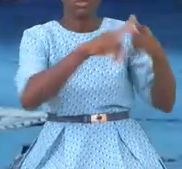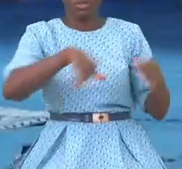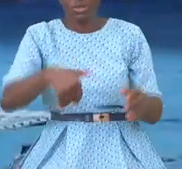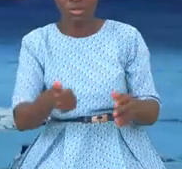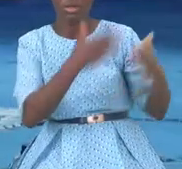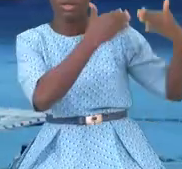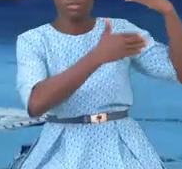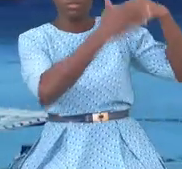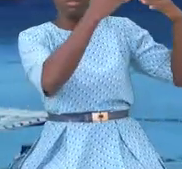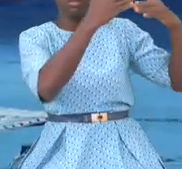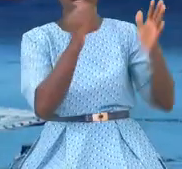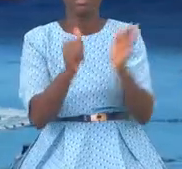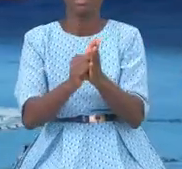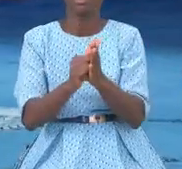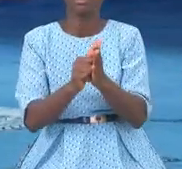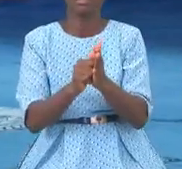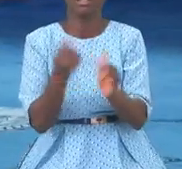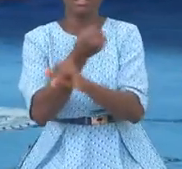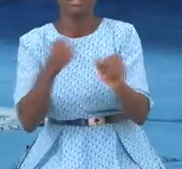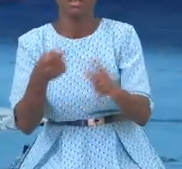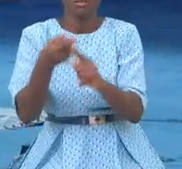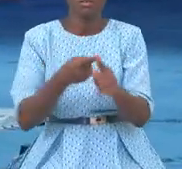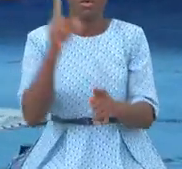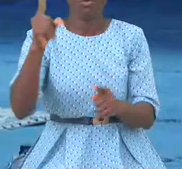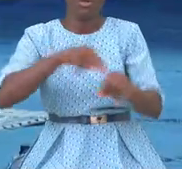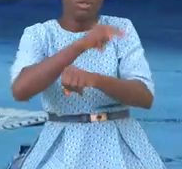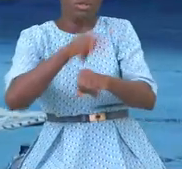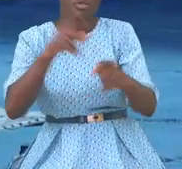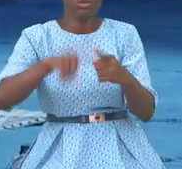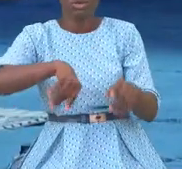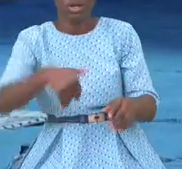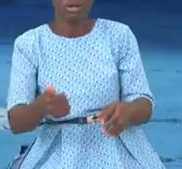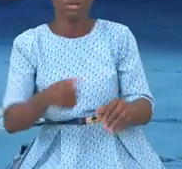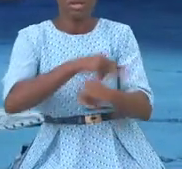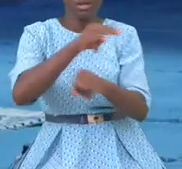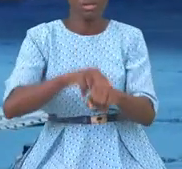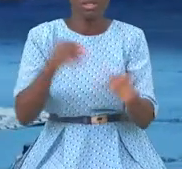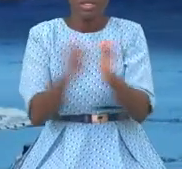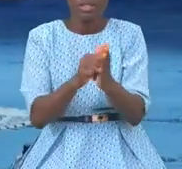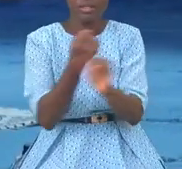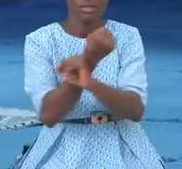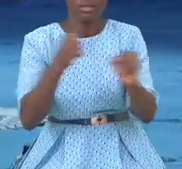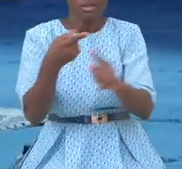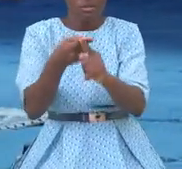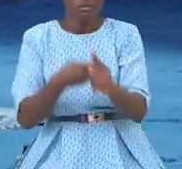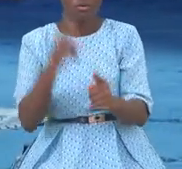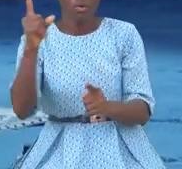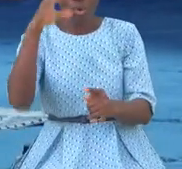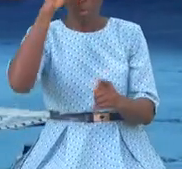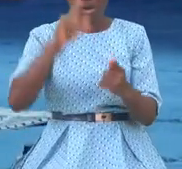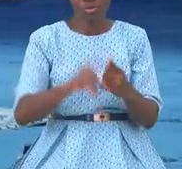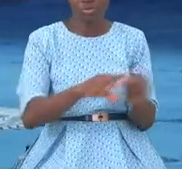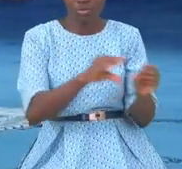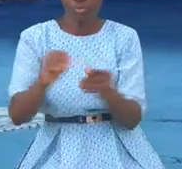another nation. That salvation from one man to another man. There neither is there